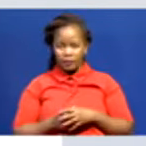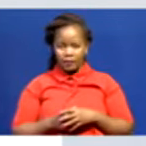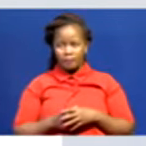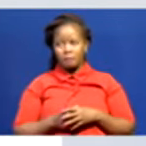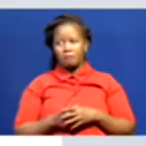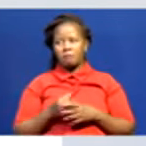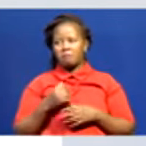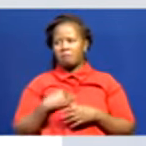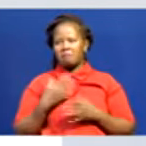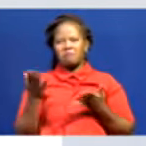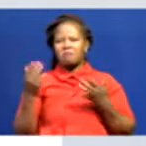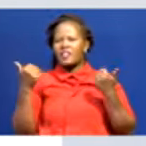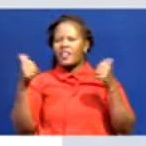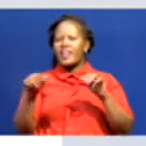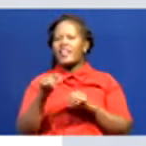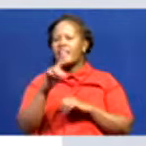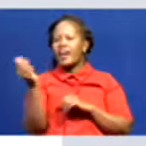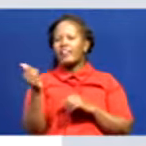I think that's it.